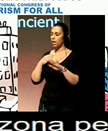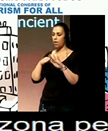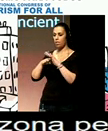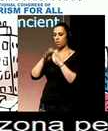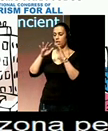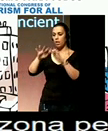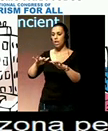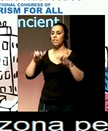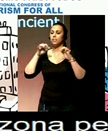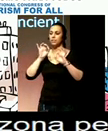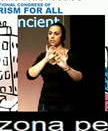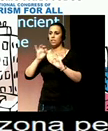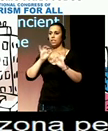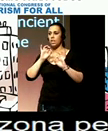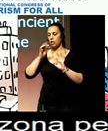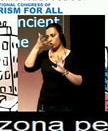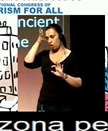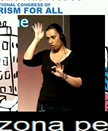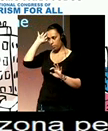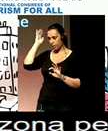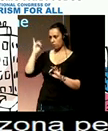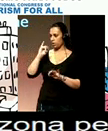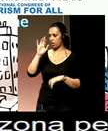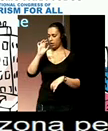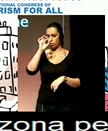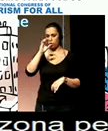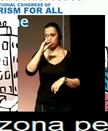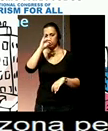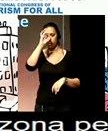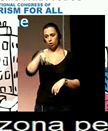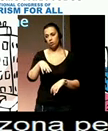the Acropolis of Athens and has a capacity of 5,000 people.